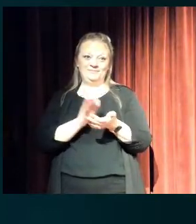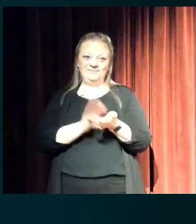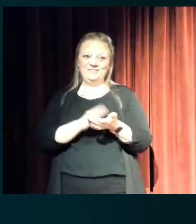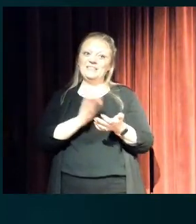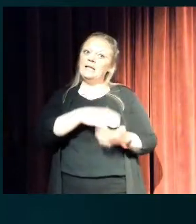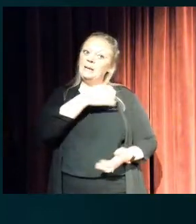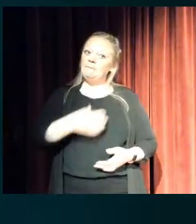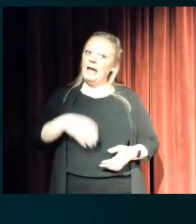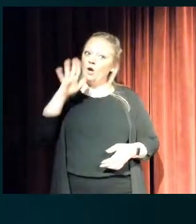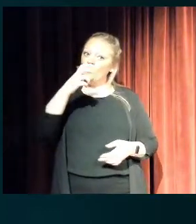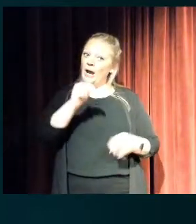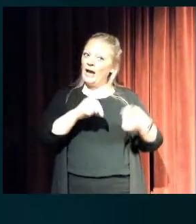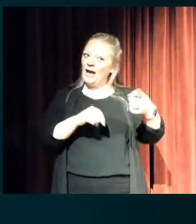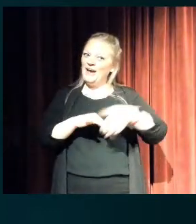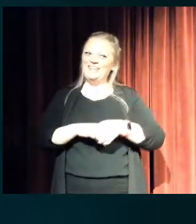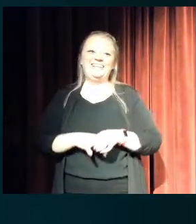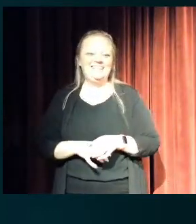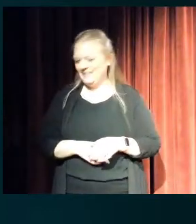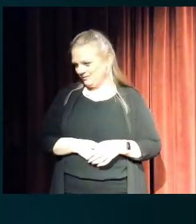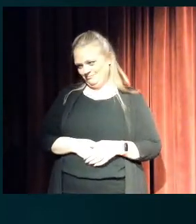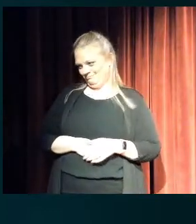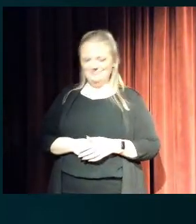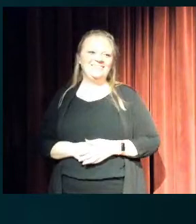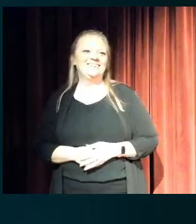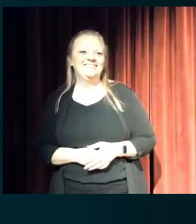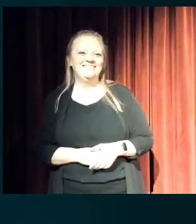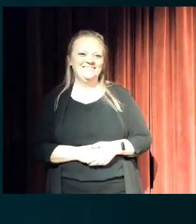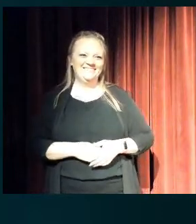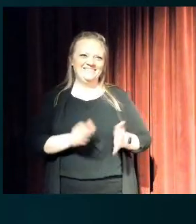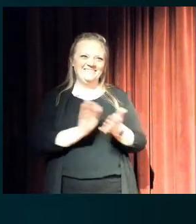Mayor Brown and Chairwoman, you can stand too.